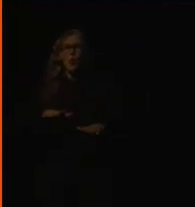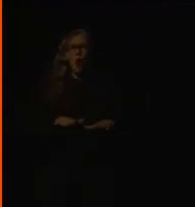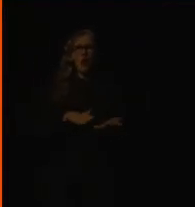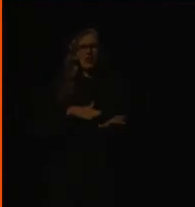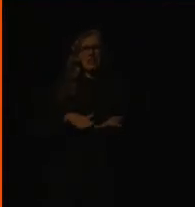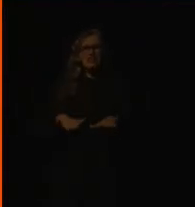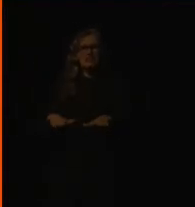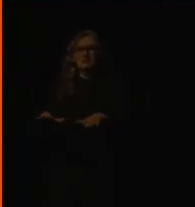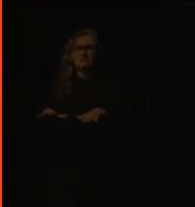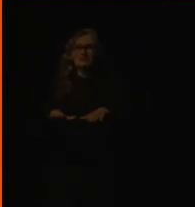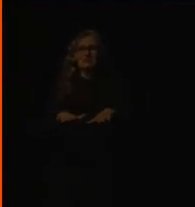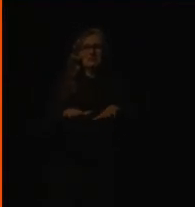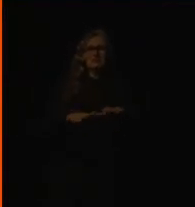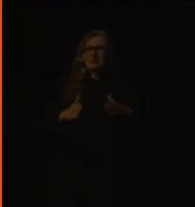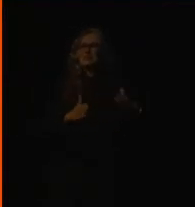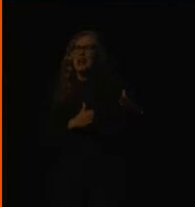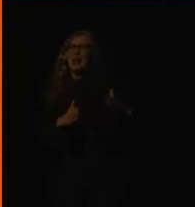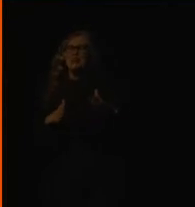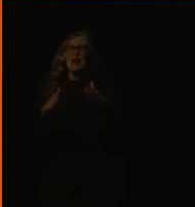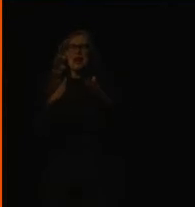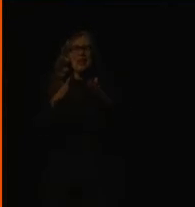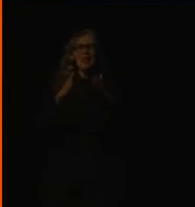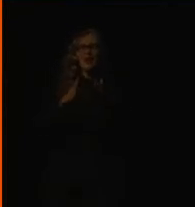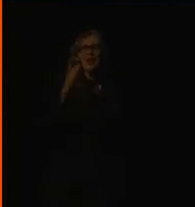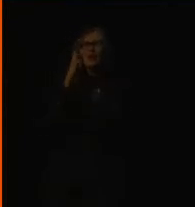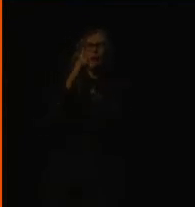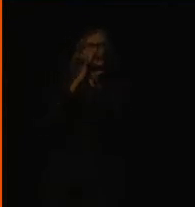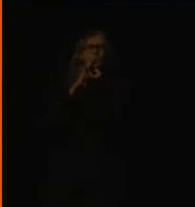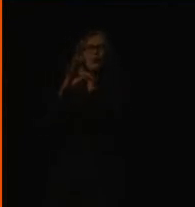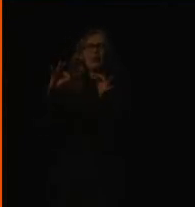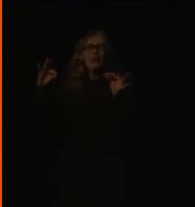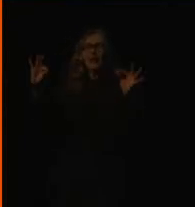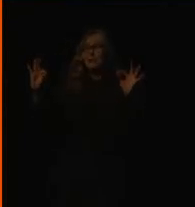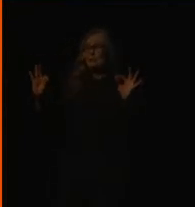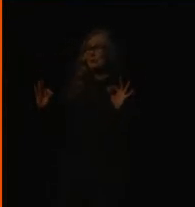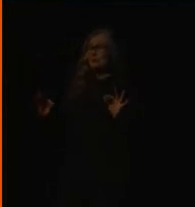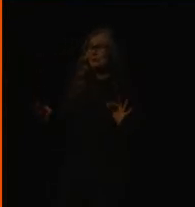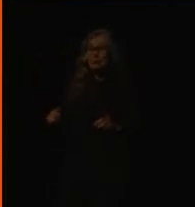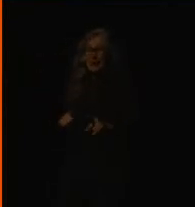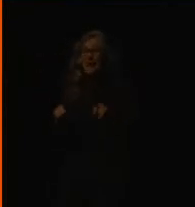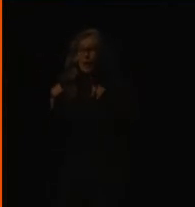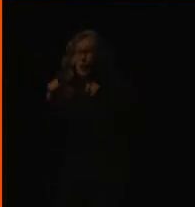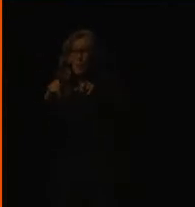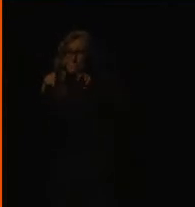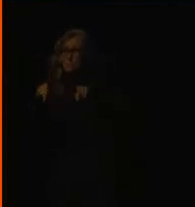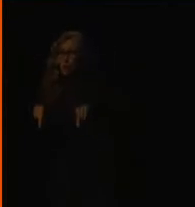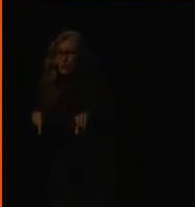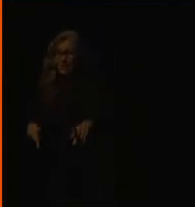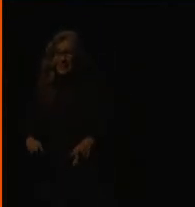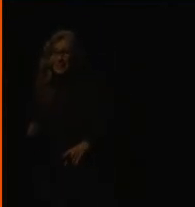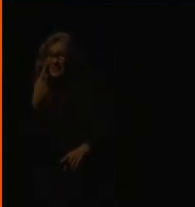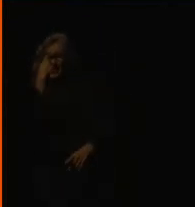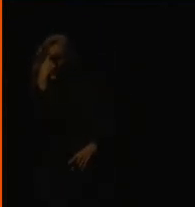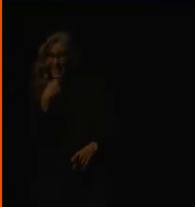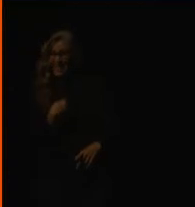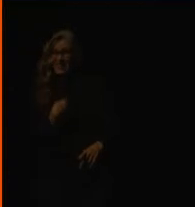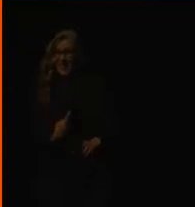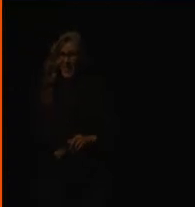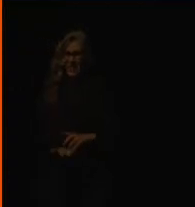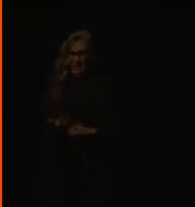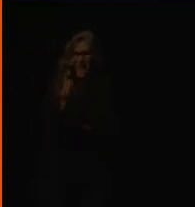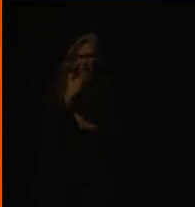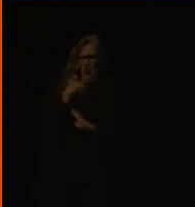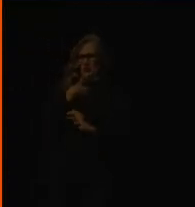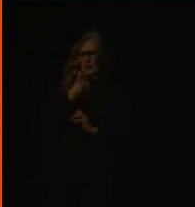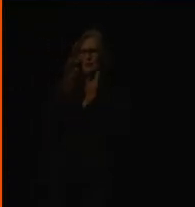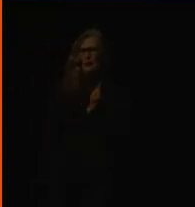walking that freedom highway. Nobody living can make me